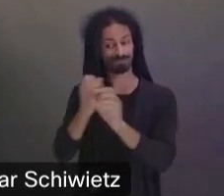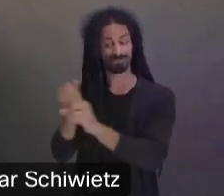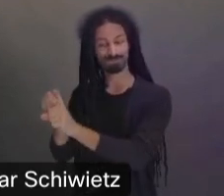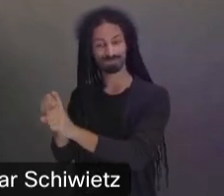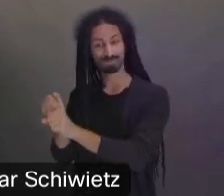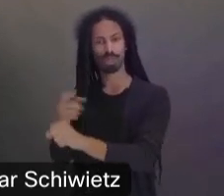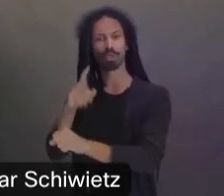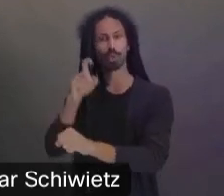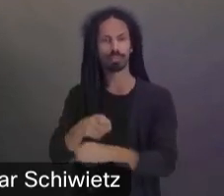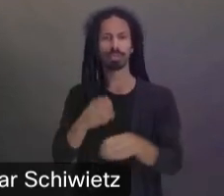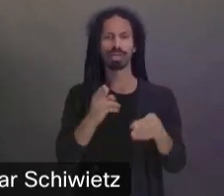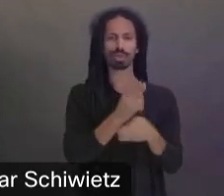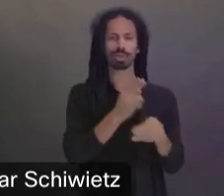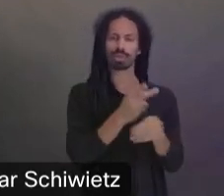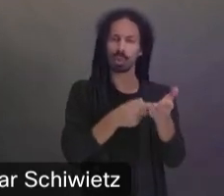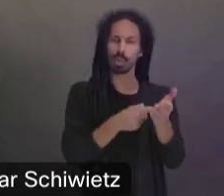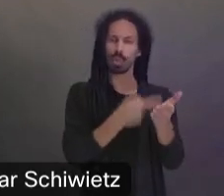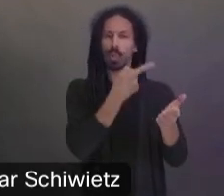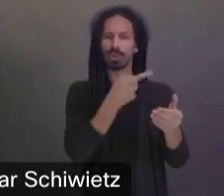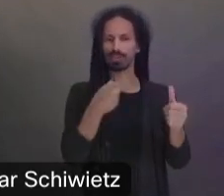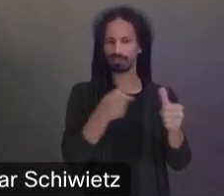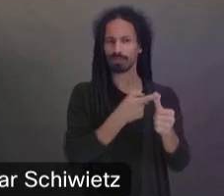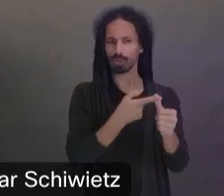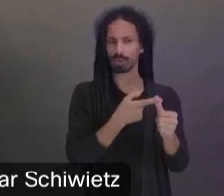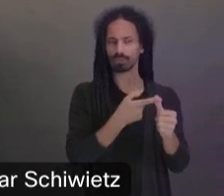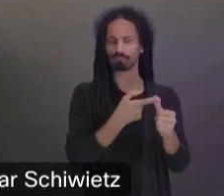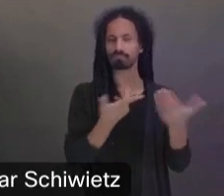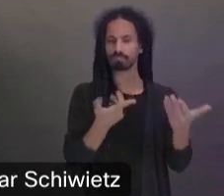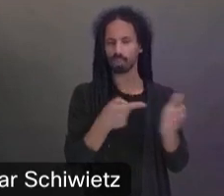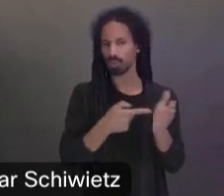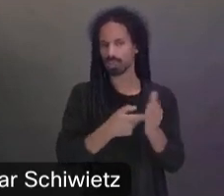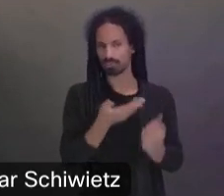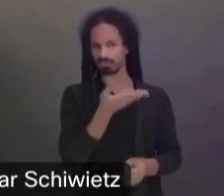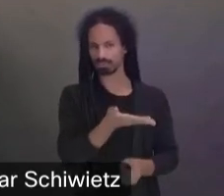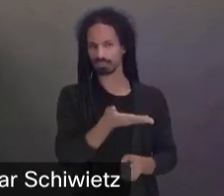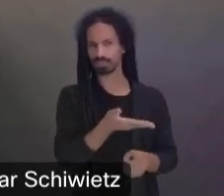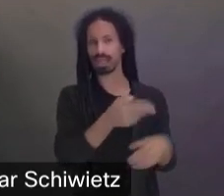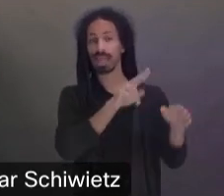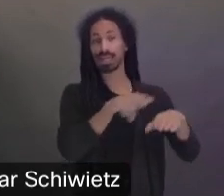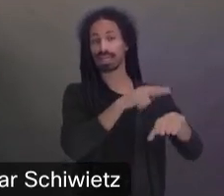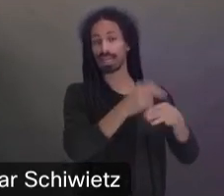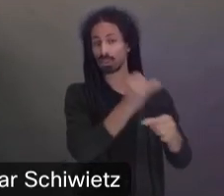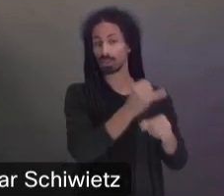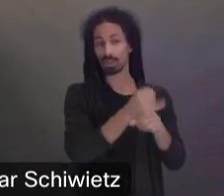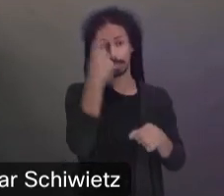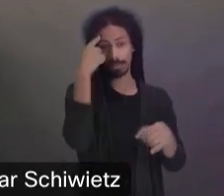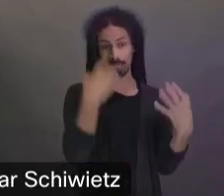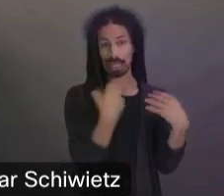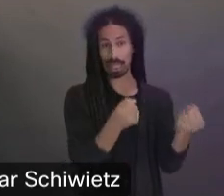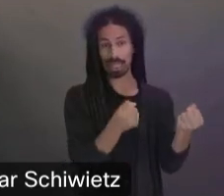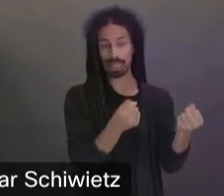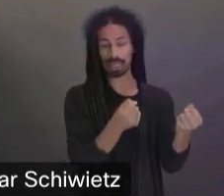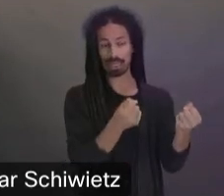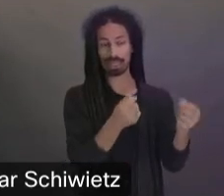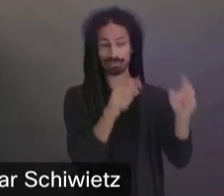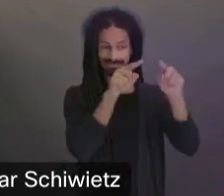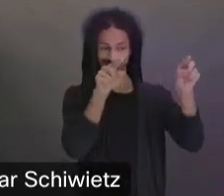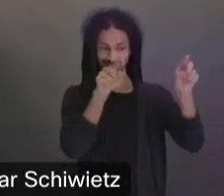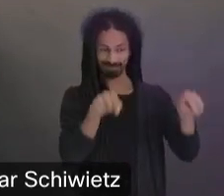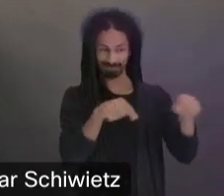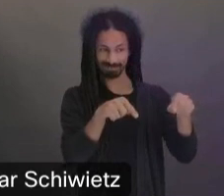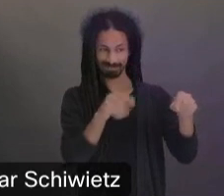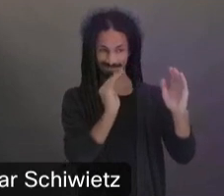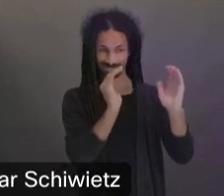an example. National Institute of Mental Health, square brackets, the abbreviation for this